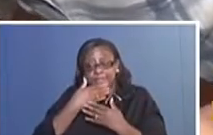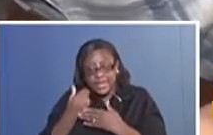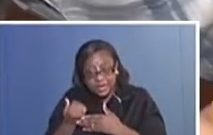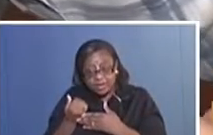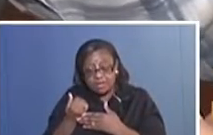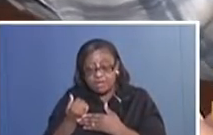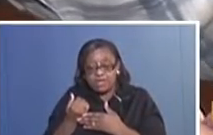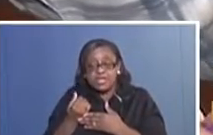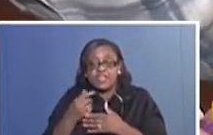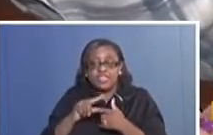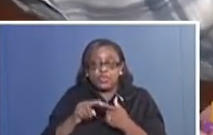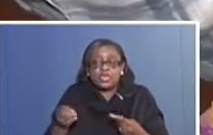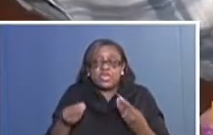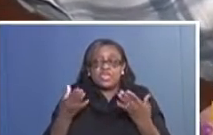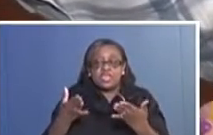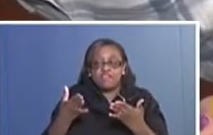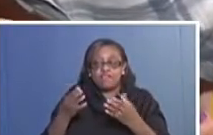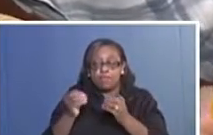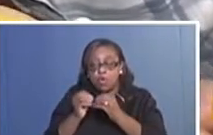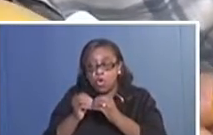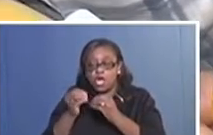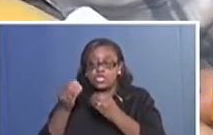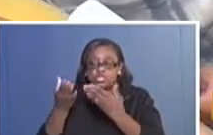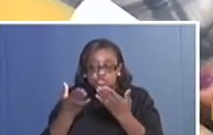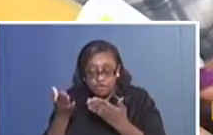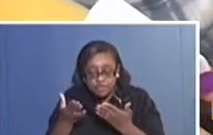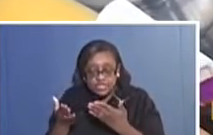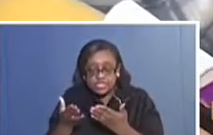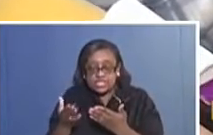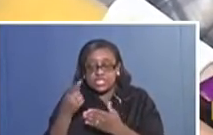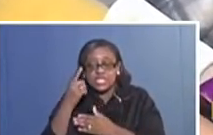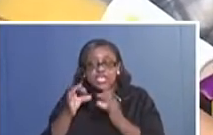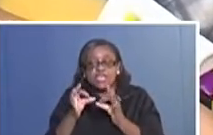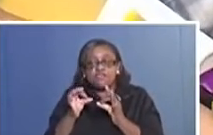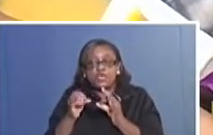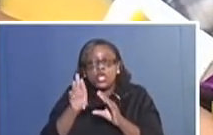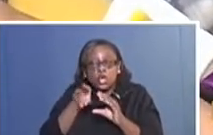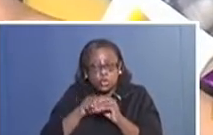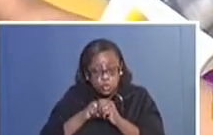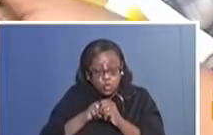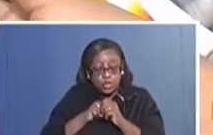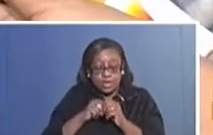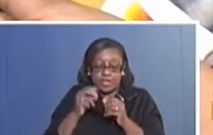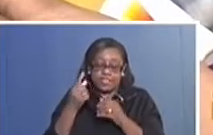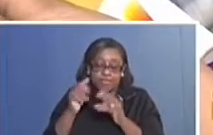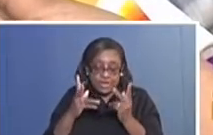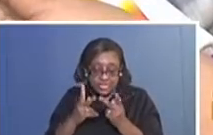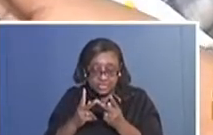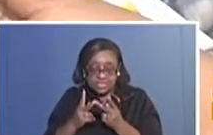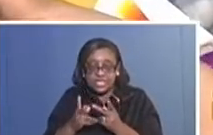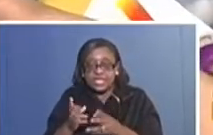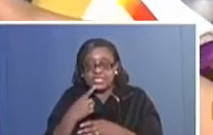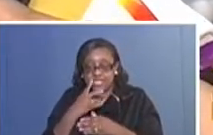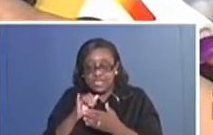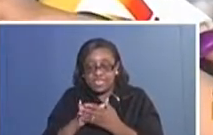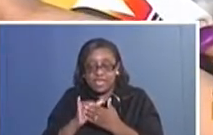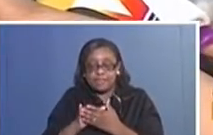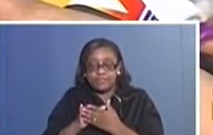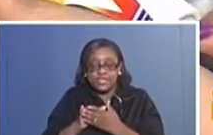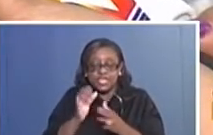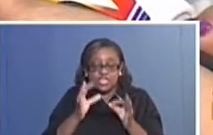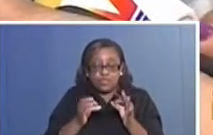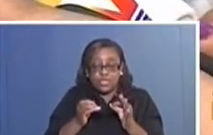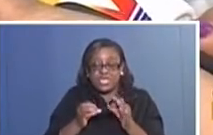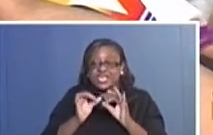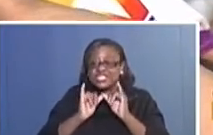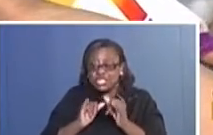change what we offer. We can add new services, and that brings a larger revenue stream, which will in turn take care of itself. But if we